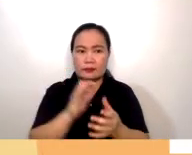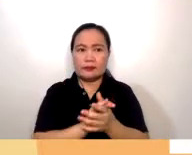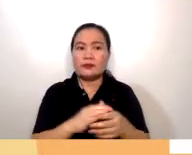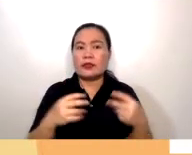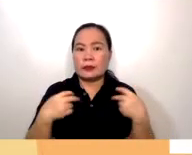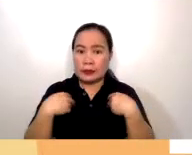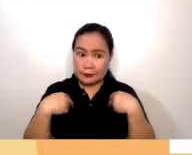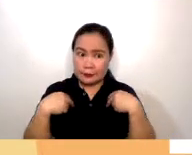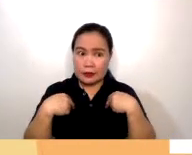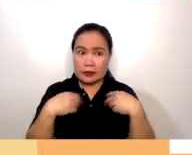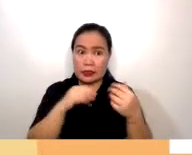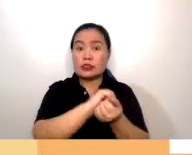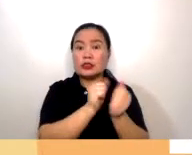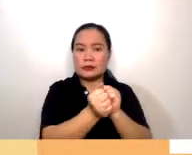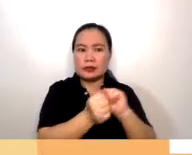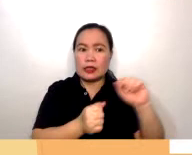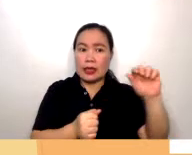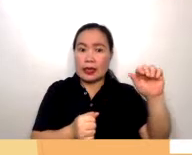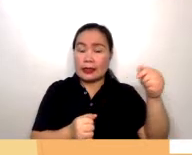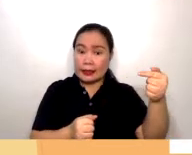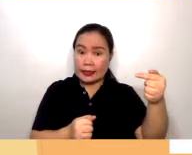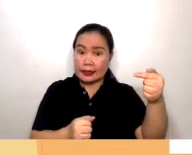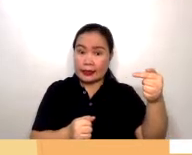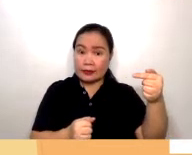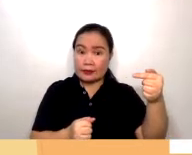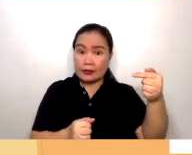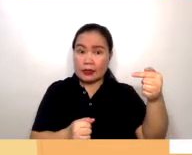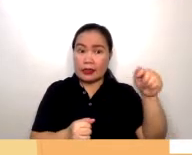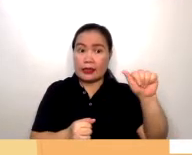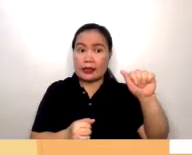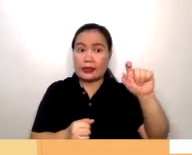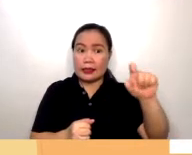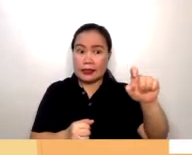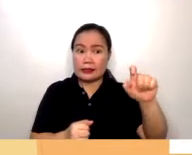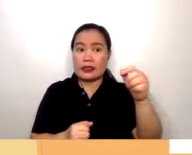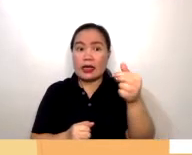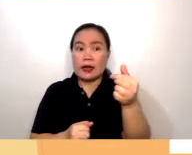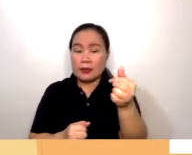ng negative ax plus